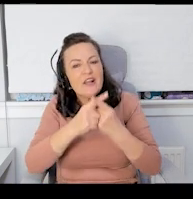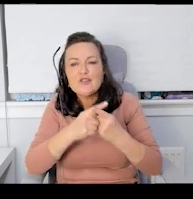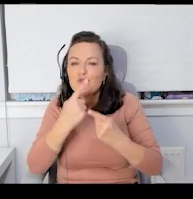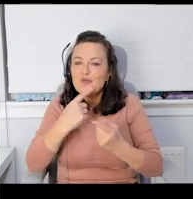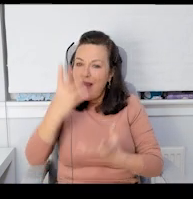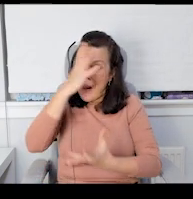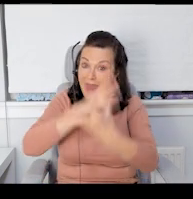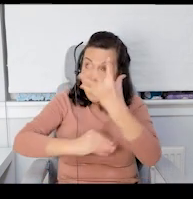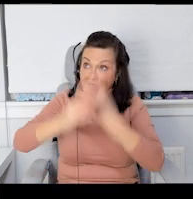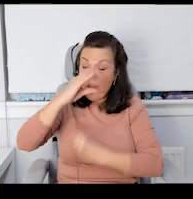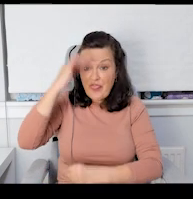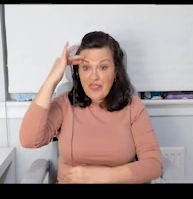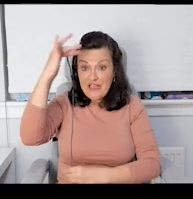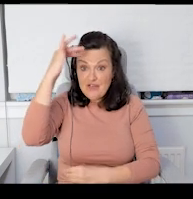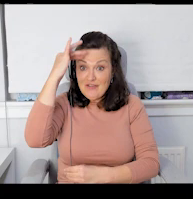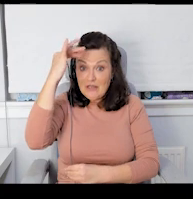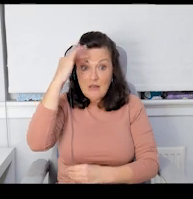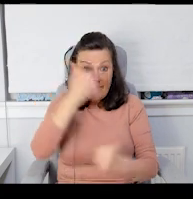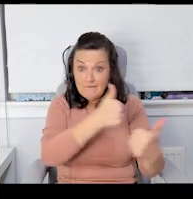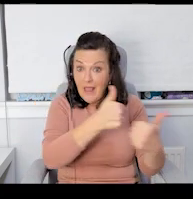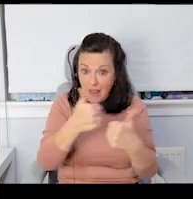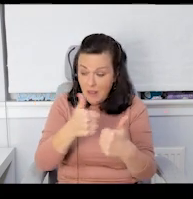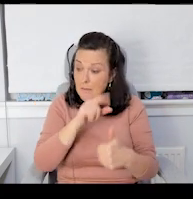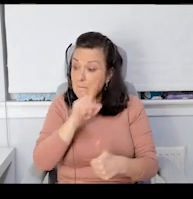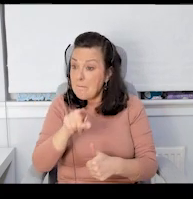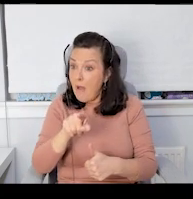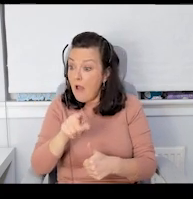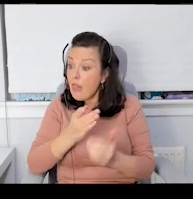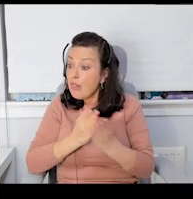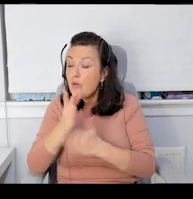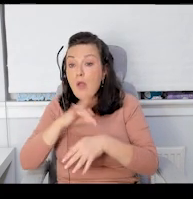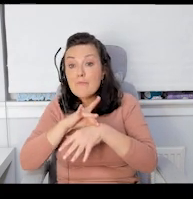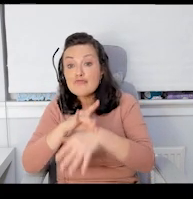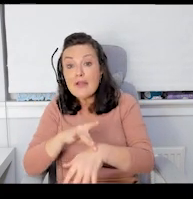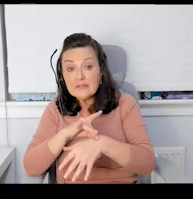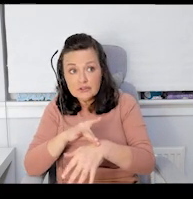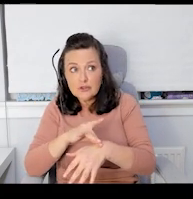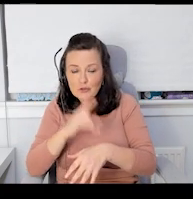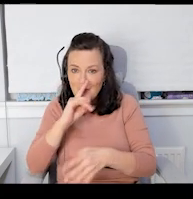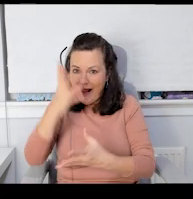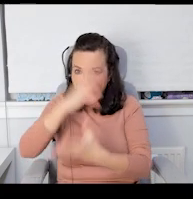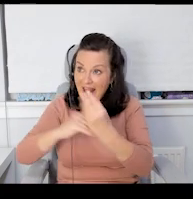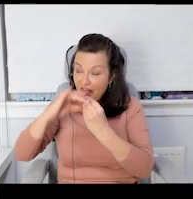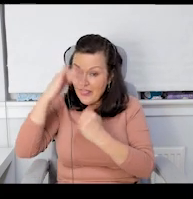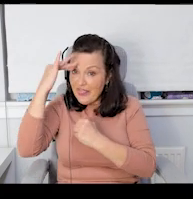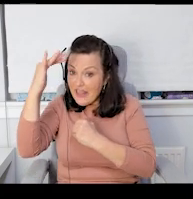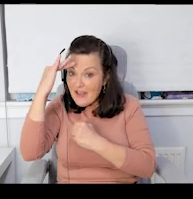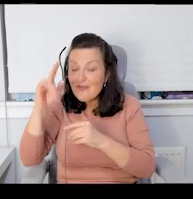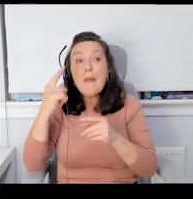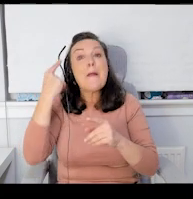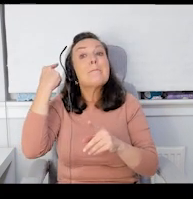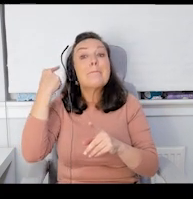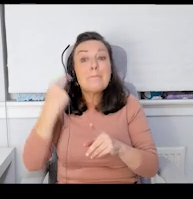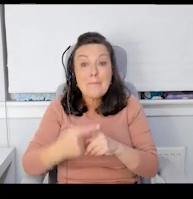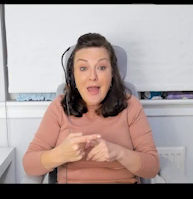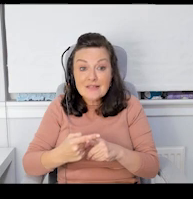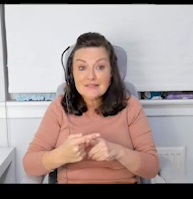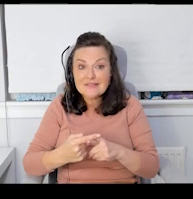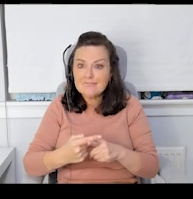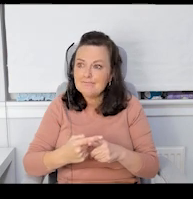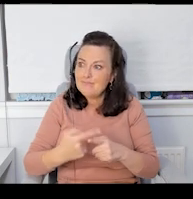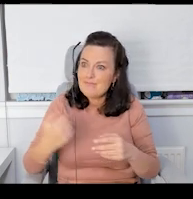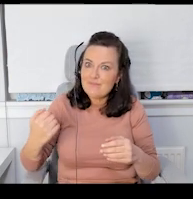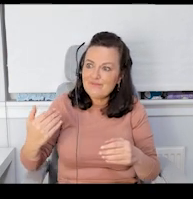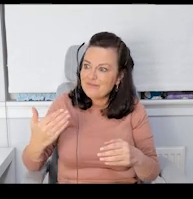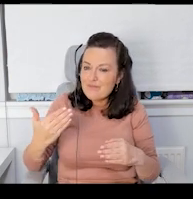the practical application of what they're learning and what they could use it for in a future career. Fantastic. And I think you're spot